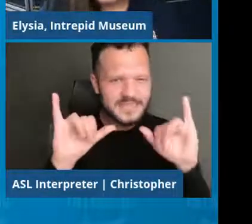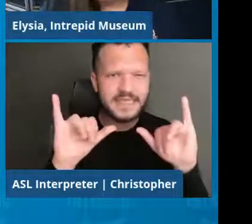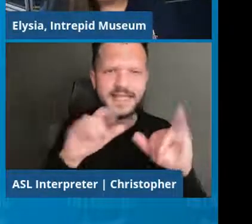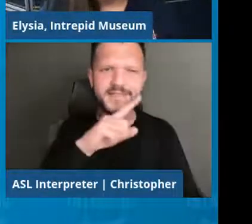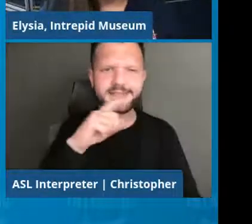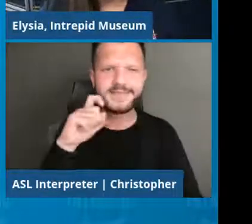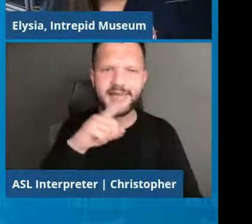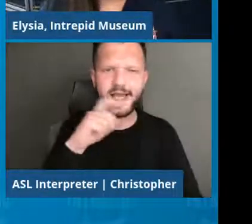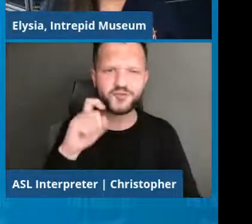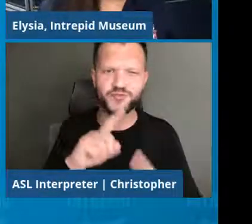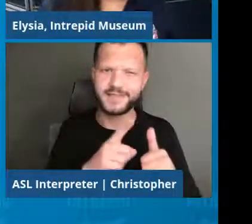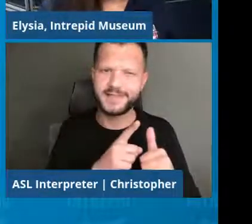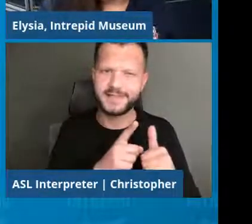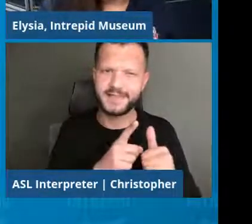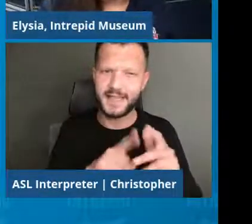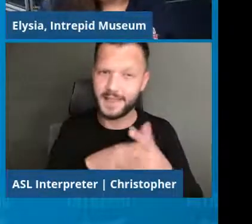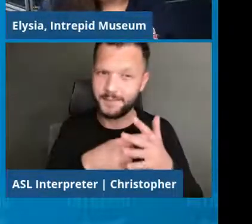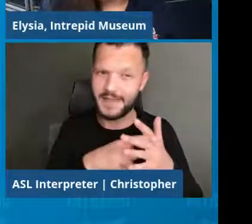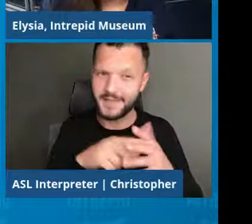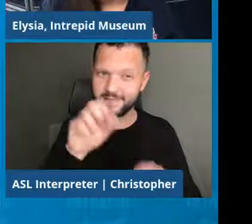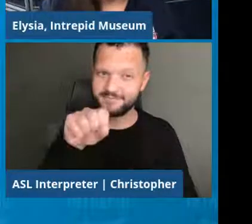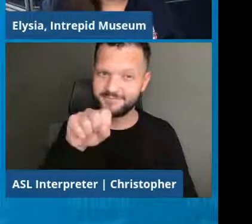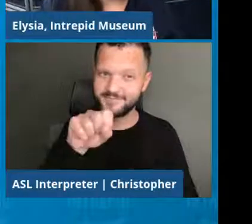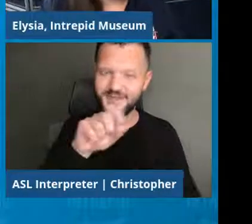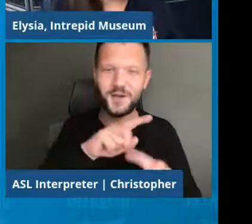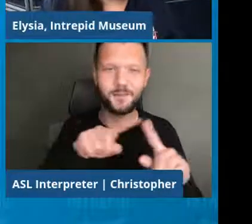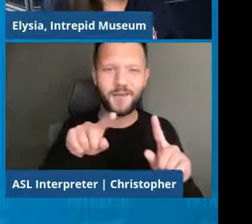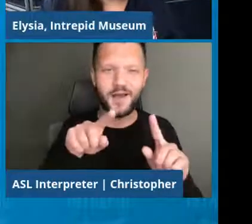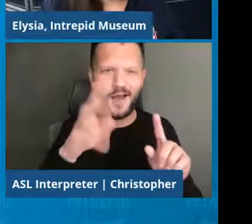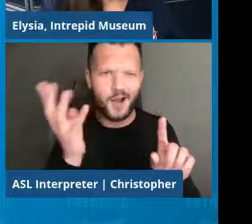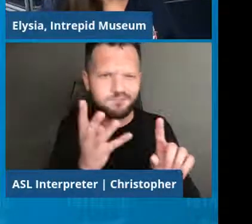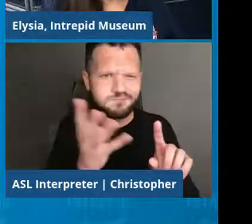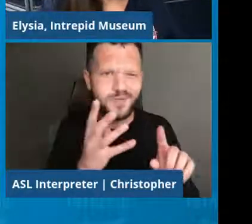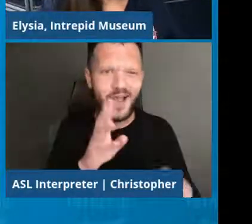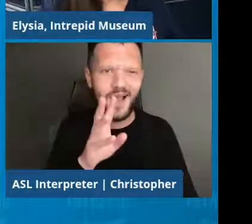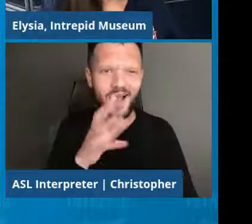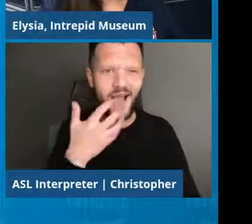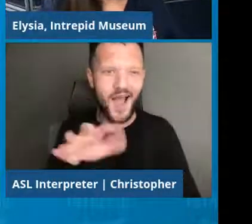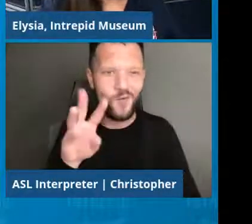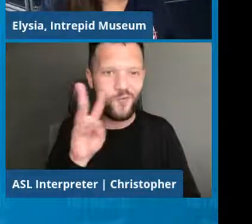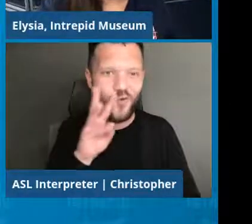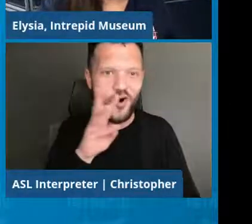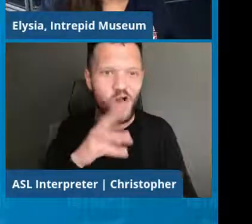dehydrated log at first, but now once they add hot water,